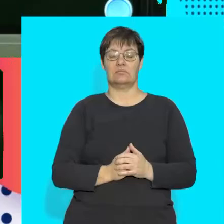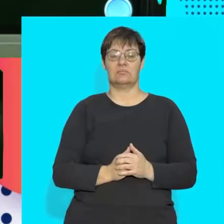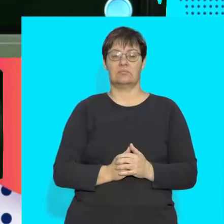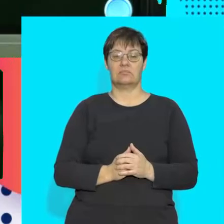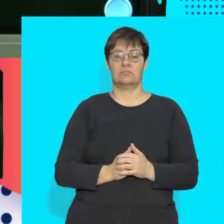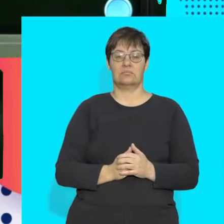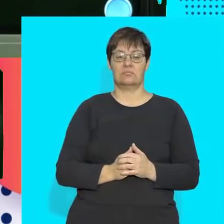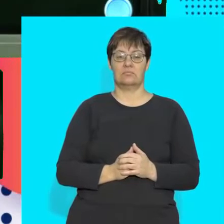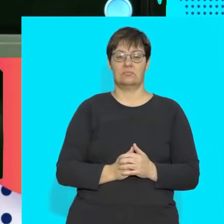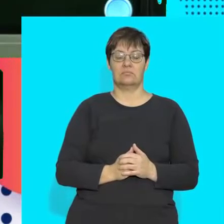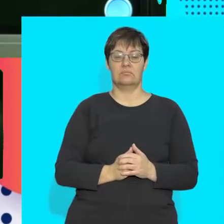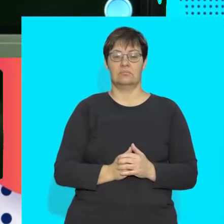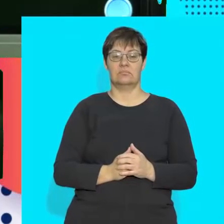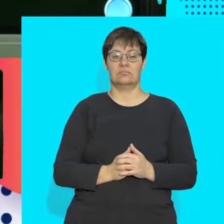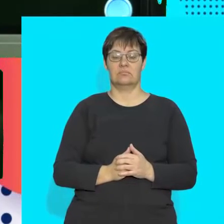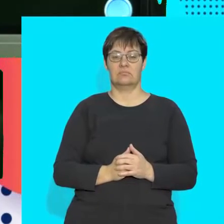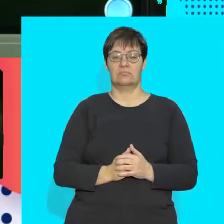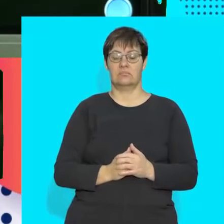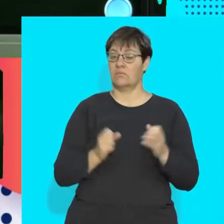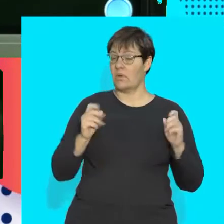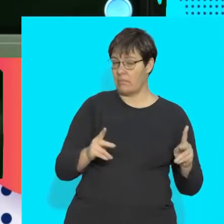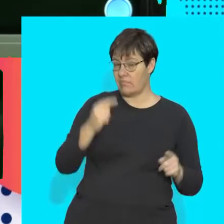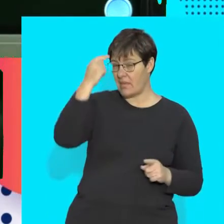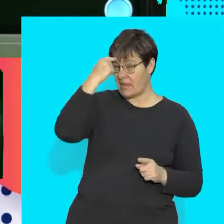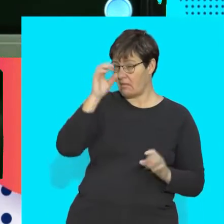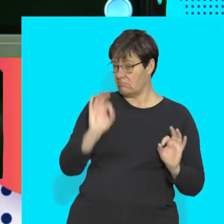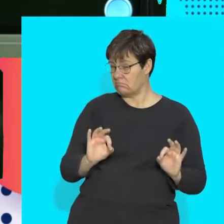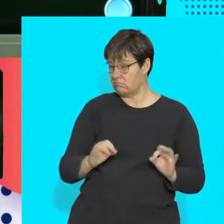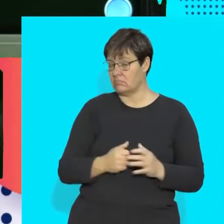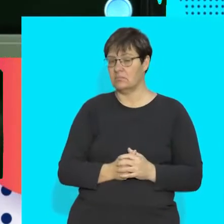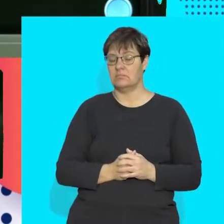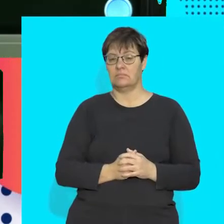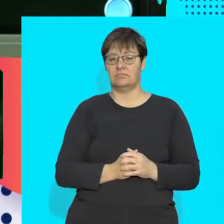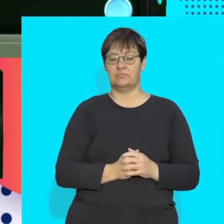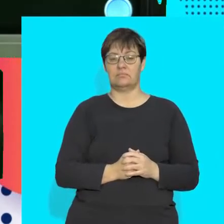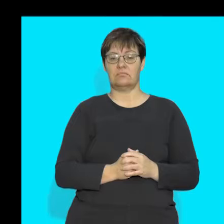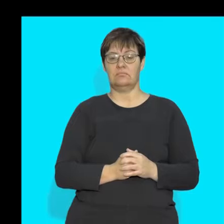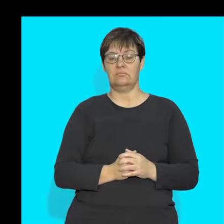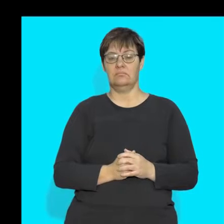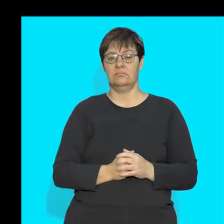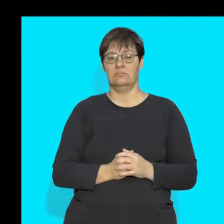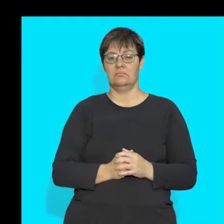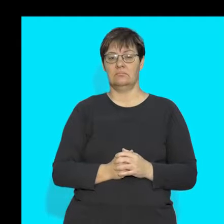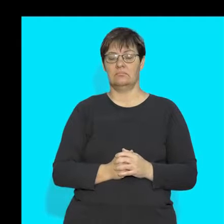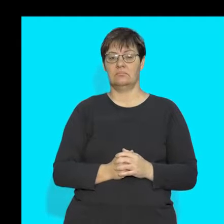we keep those speeds up for. I think that made sense. So,